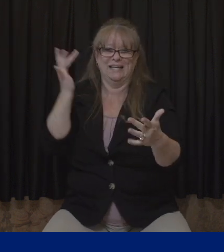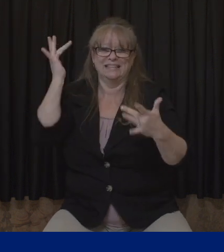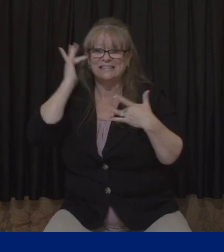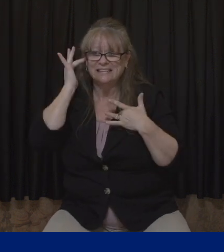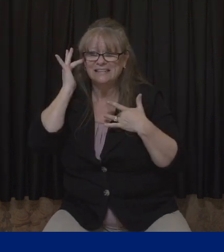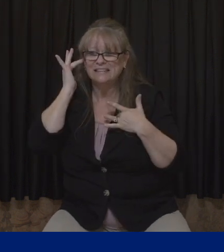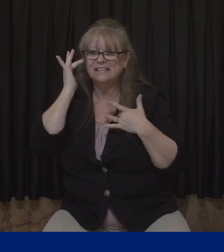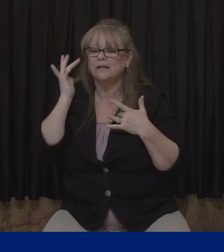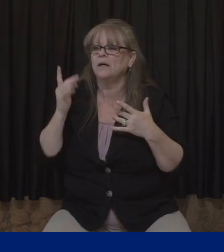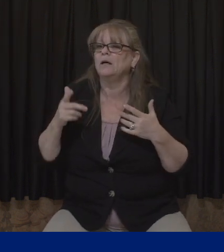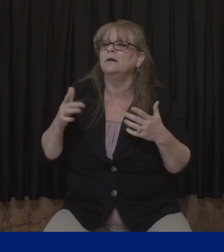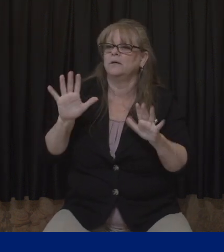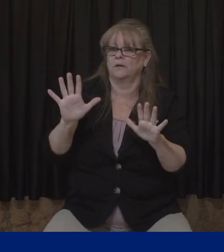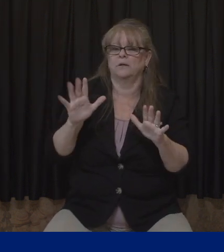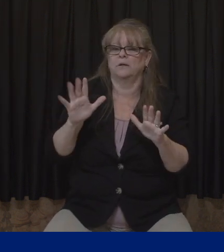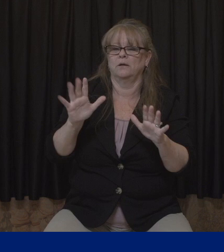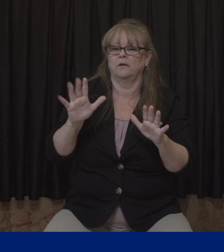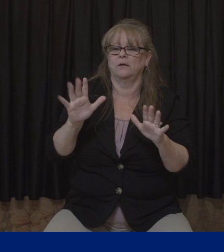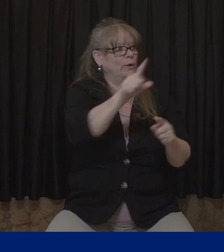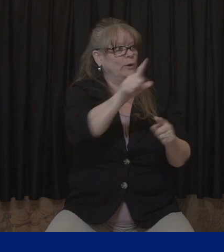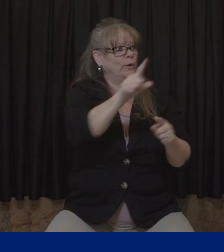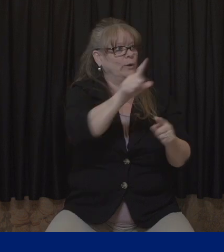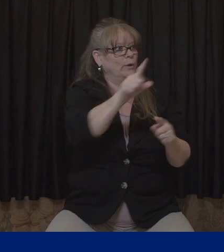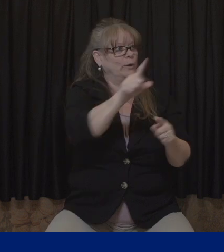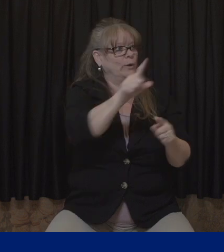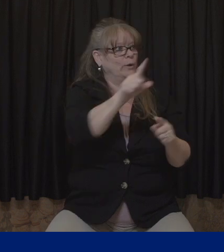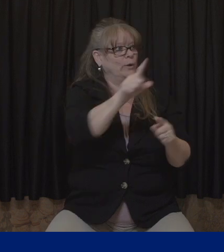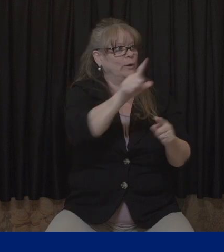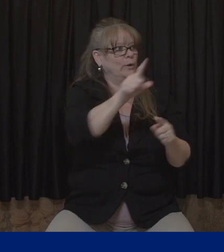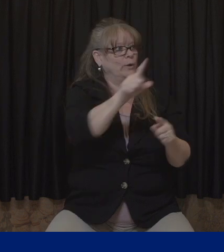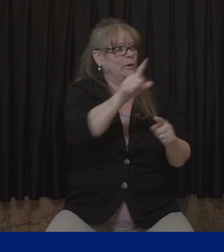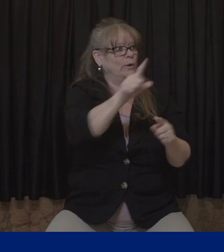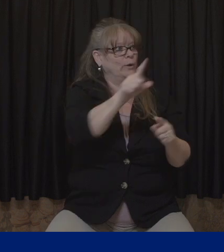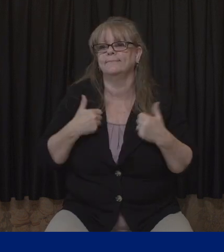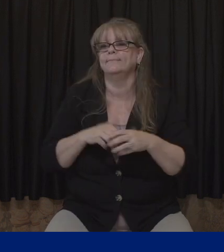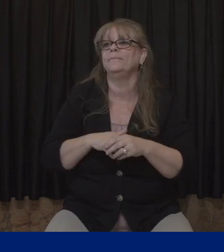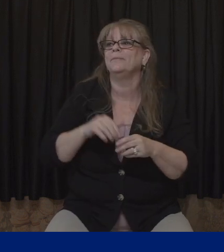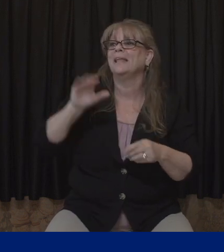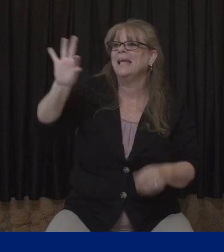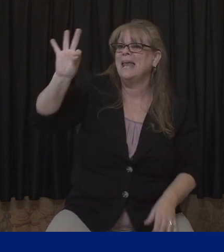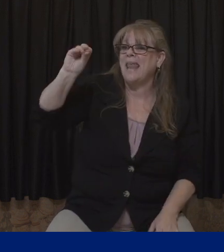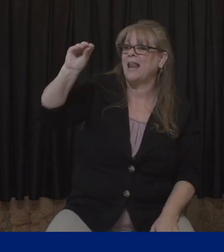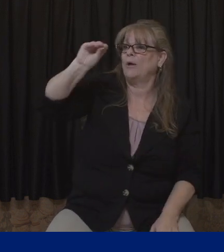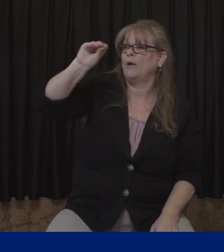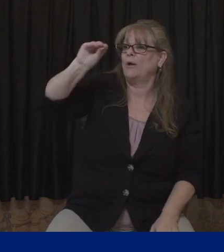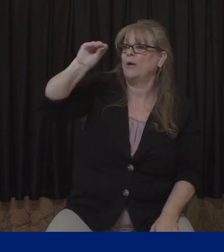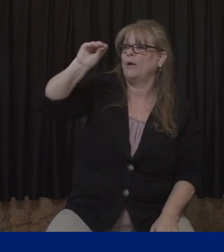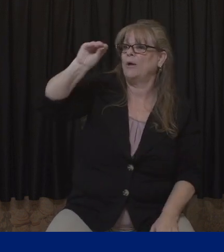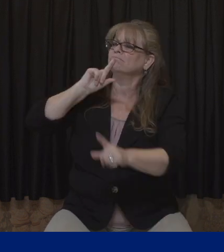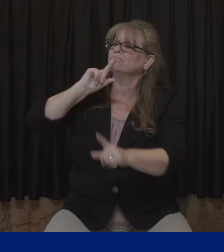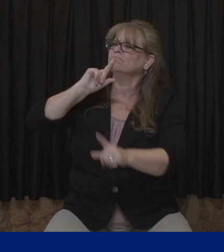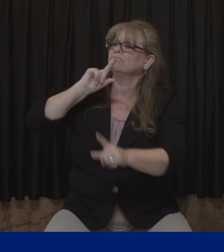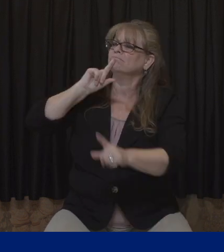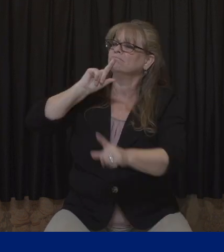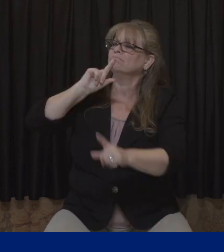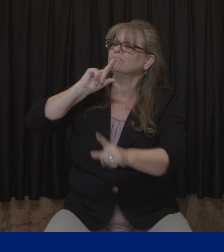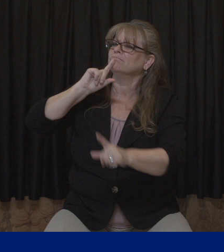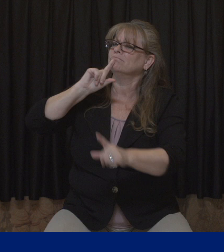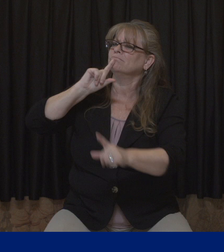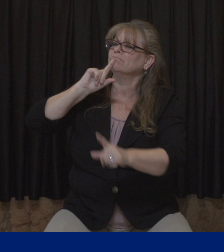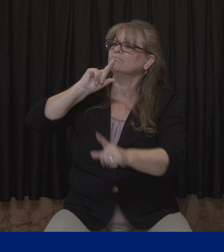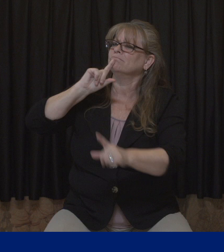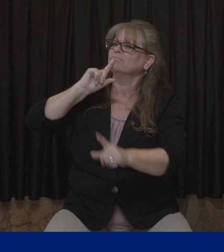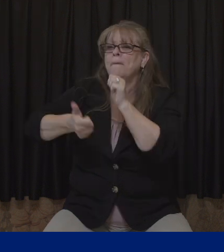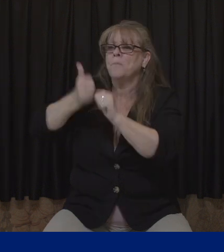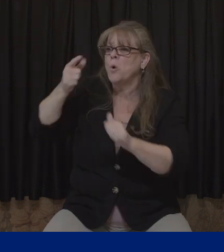through. 9 out of 10 people who get COVID won't need hospitalization. Of the 1 in 10 who do, most will leave the hospital on their own 2